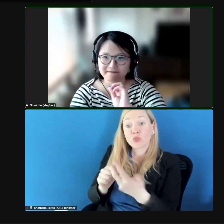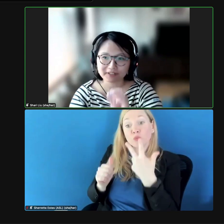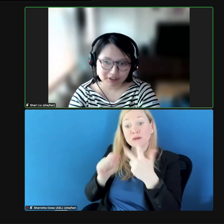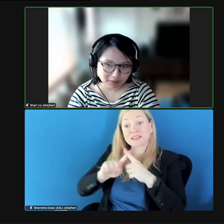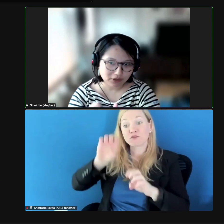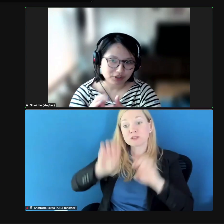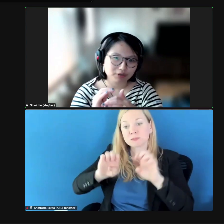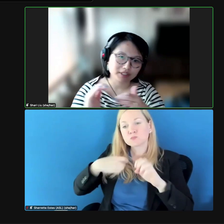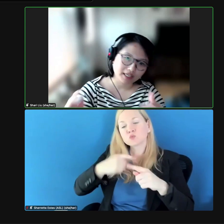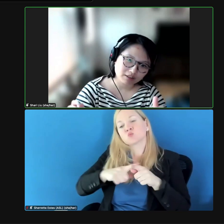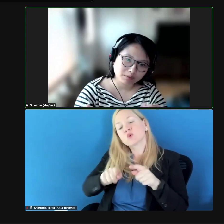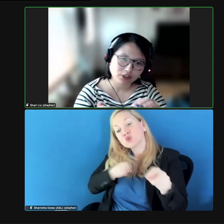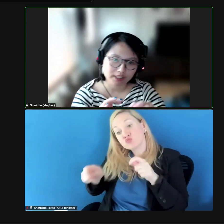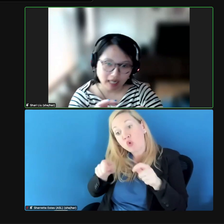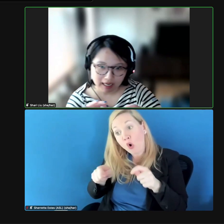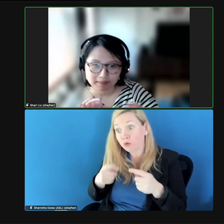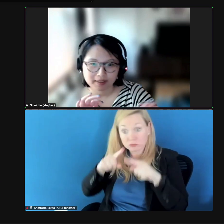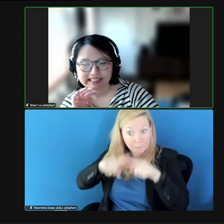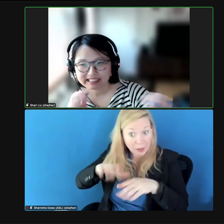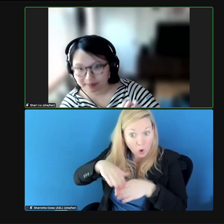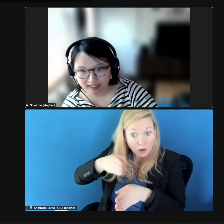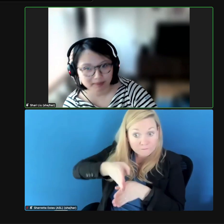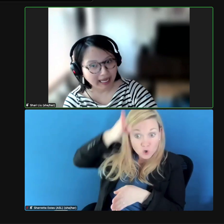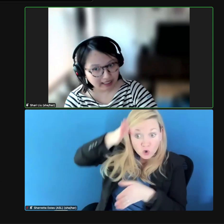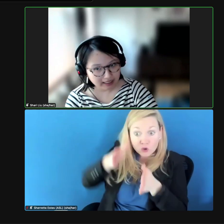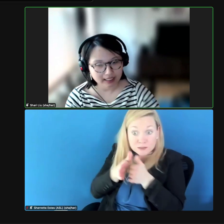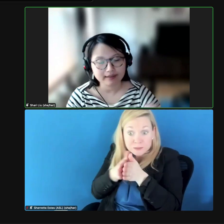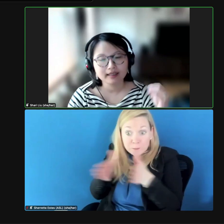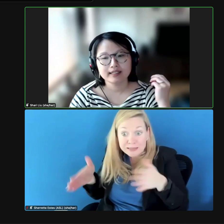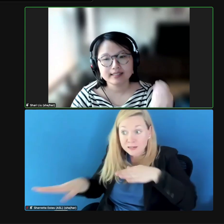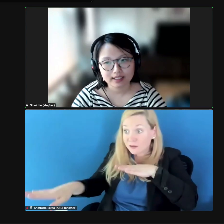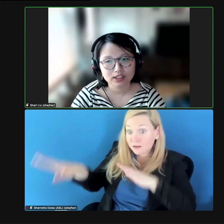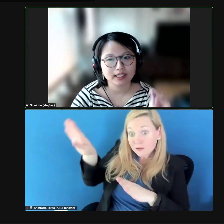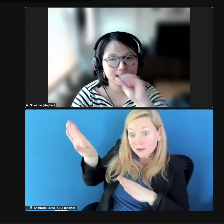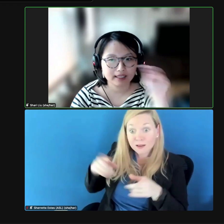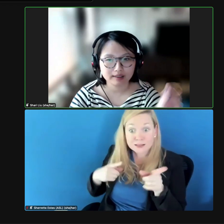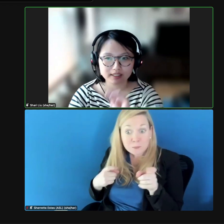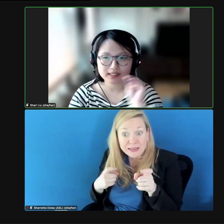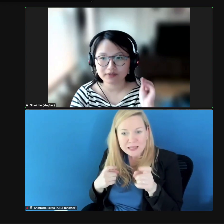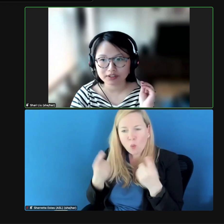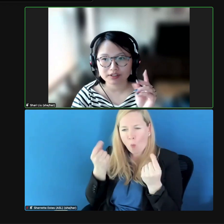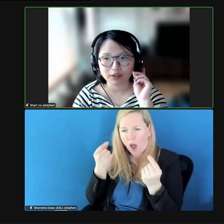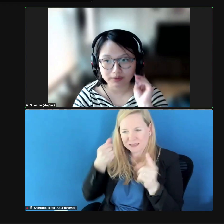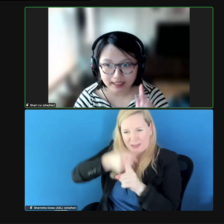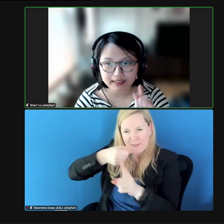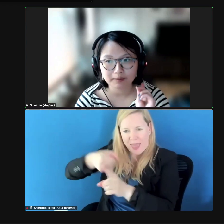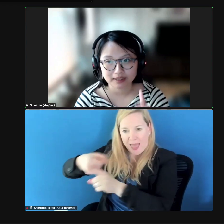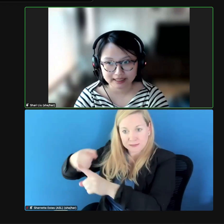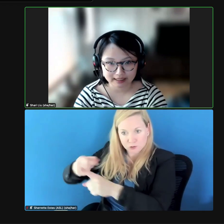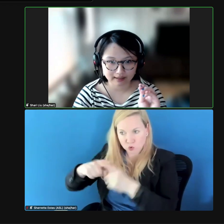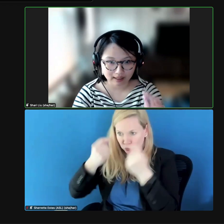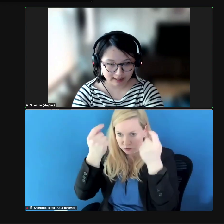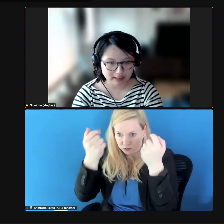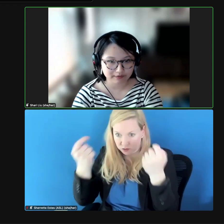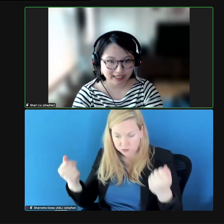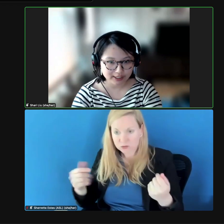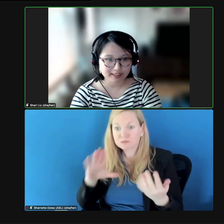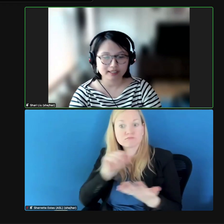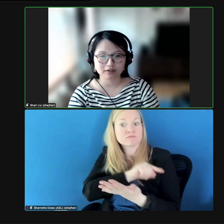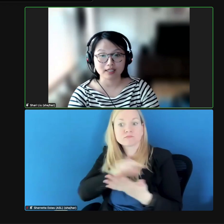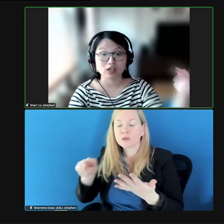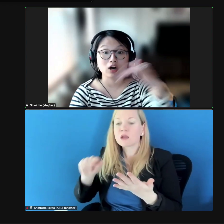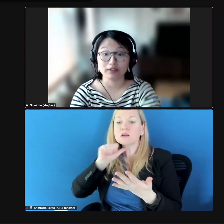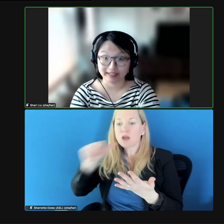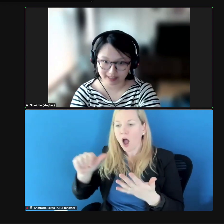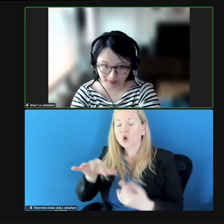things like vertical motion, horizontal motion, time, speed, path length, such that none of these features uniquely predicted the cost of